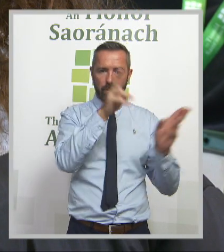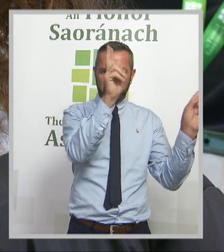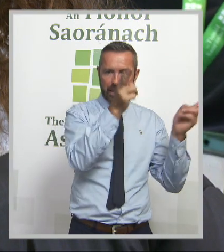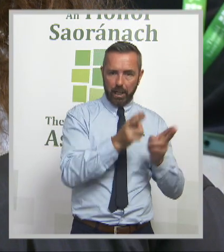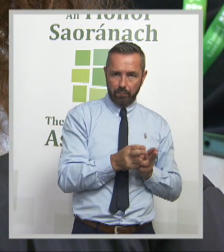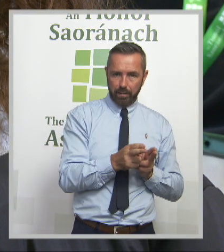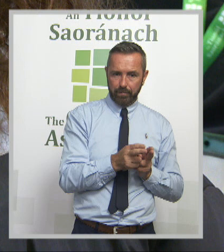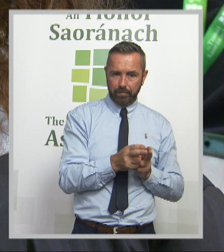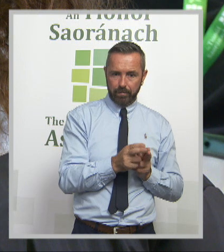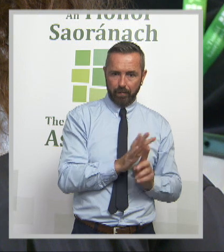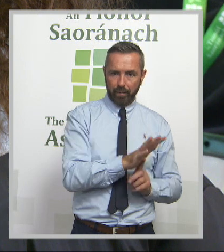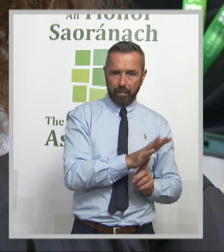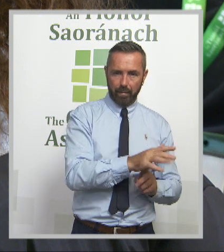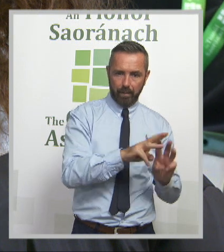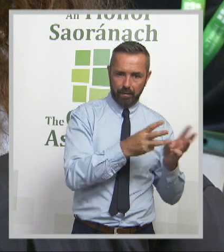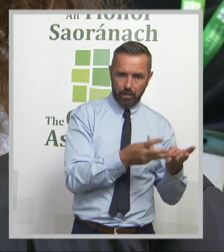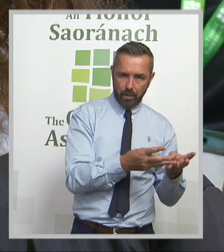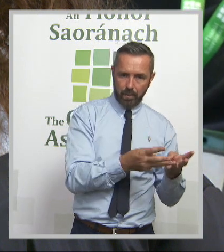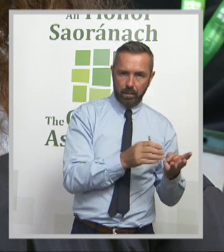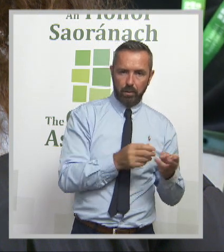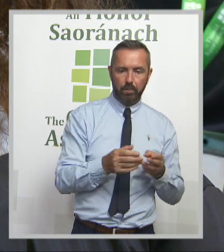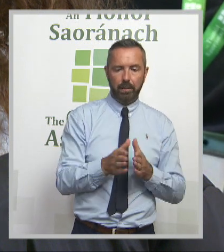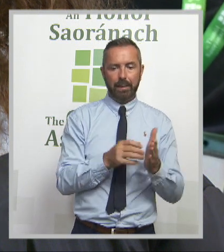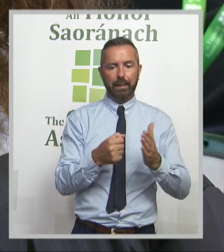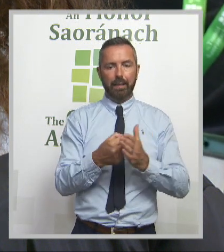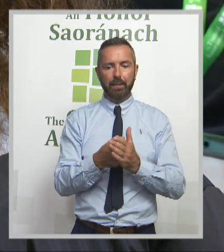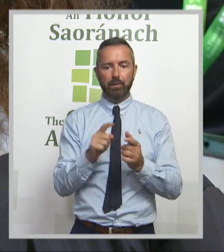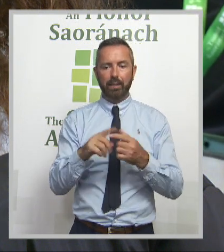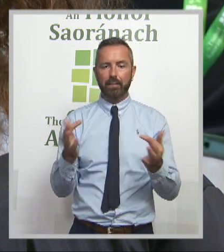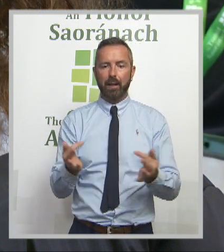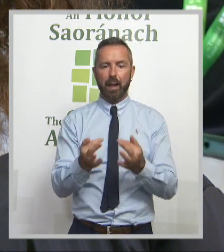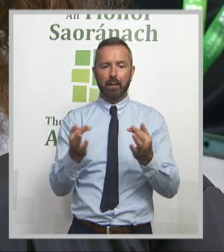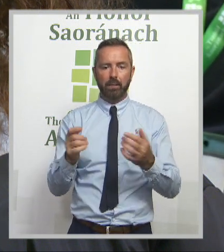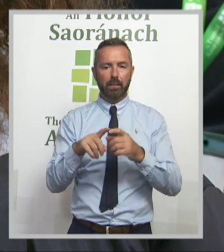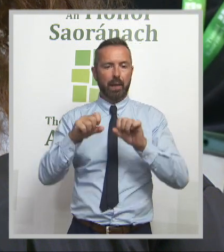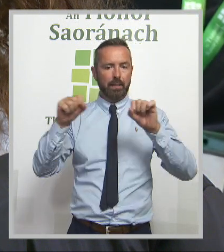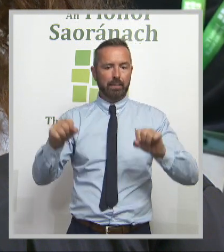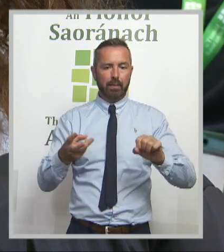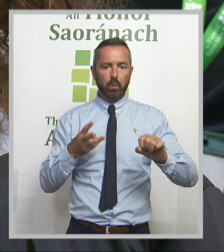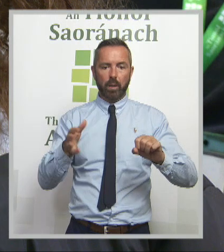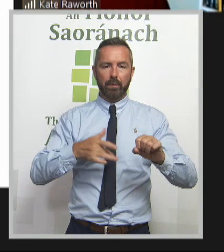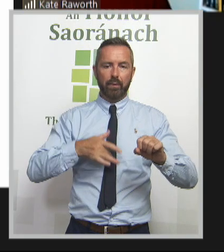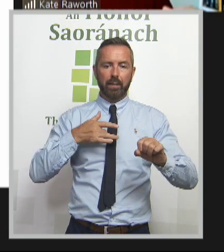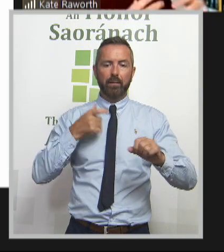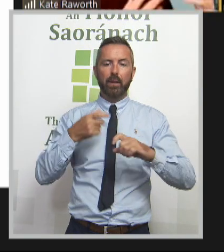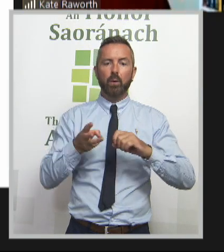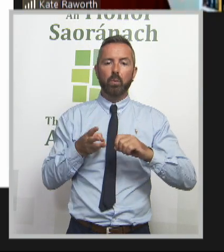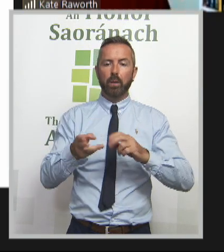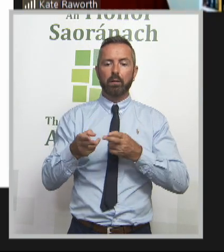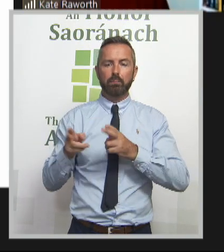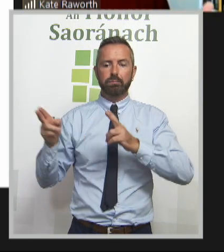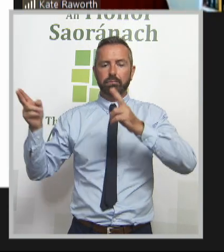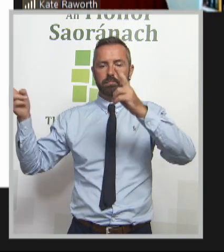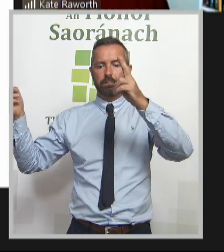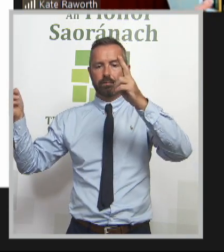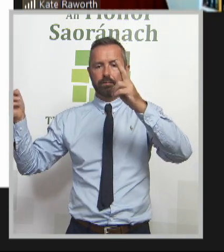and running down the living world to industries and agriculture and systems and ways of living that are actually regenerative.